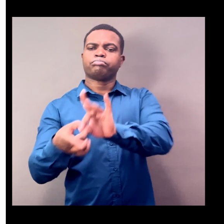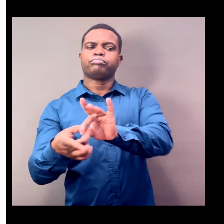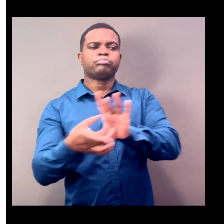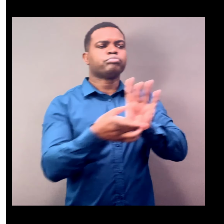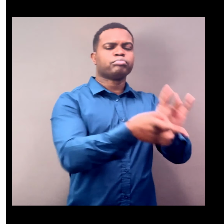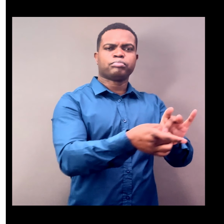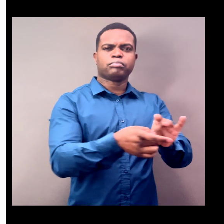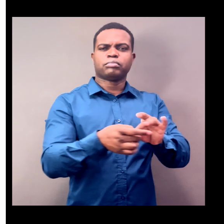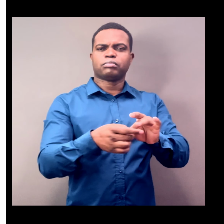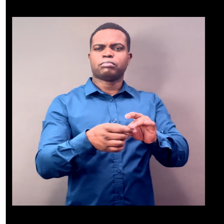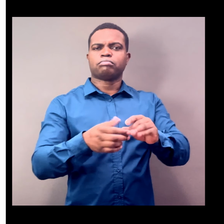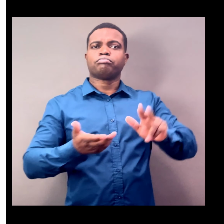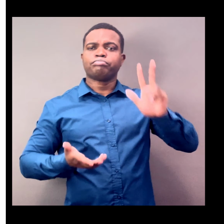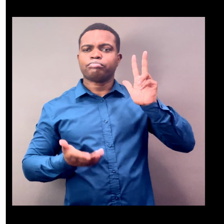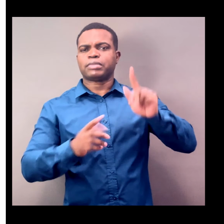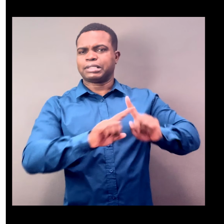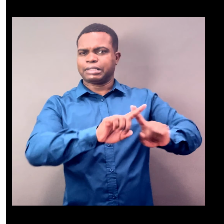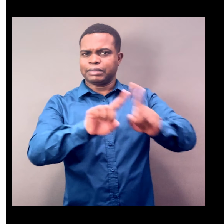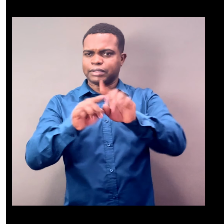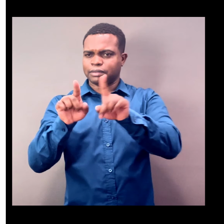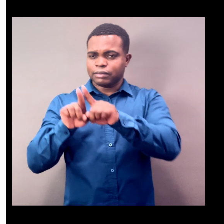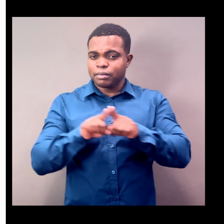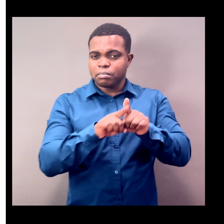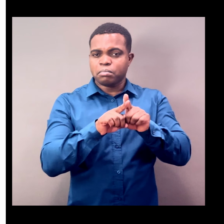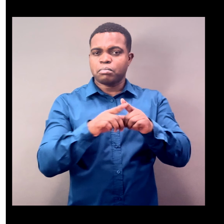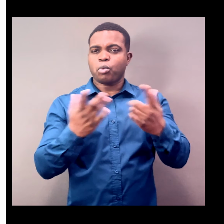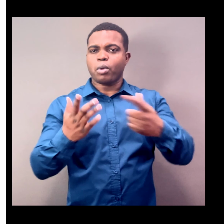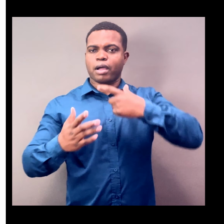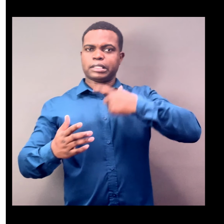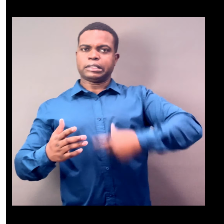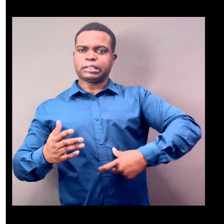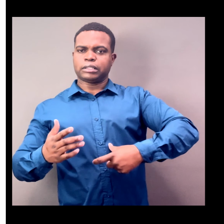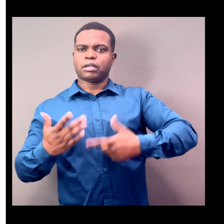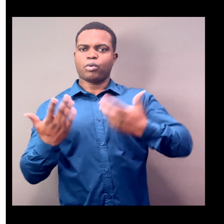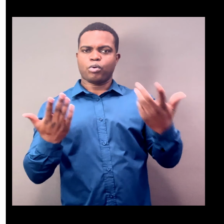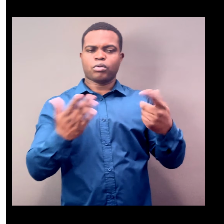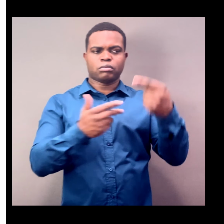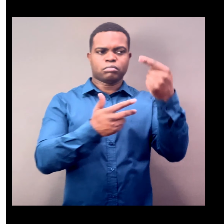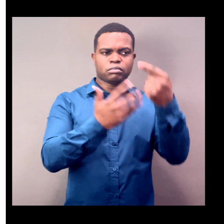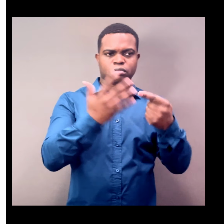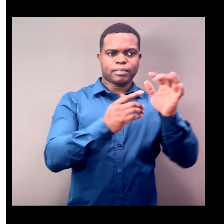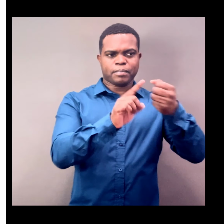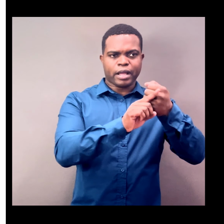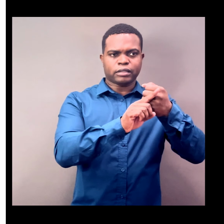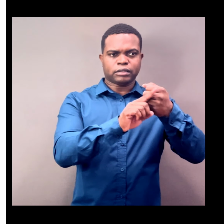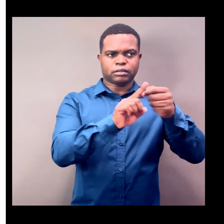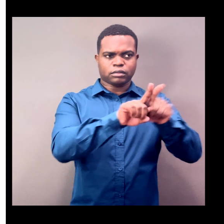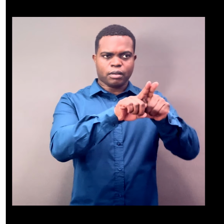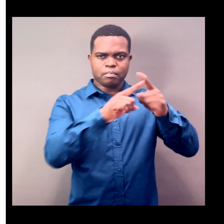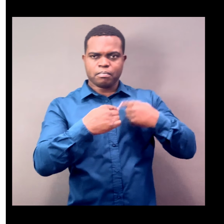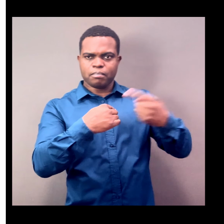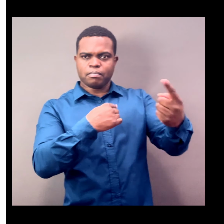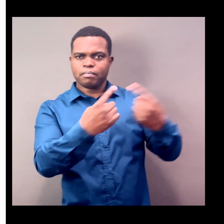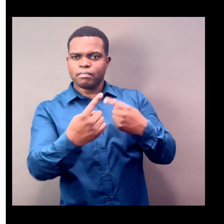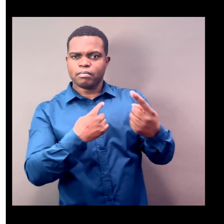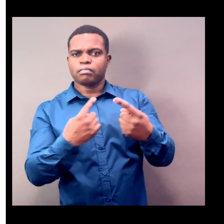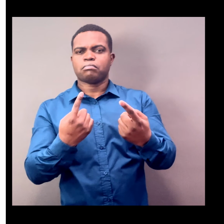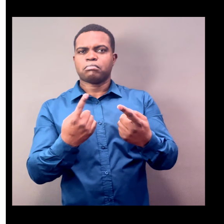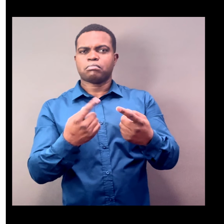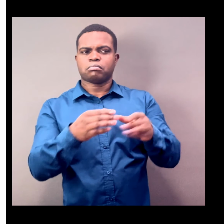way, to identify and address issues affecting their well-being. Now, this group